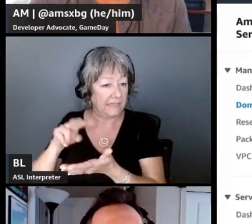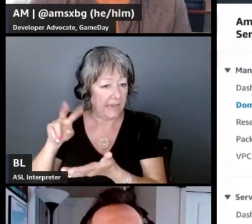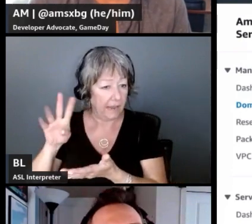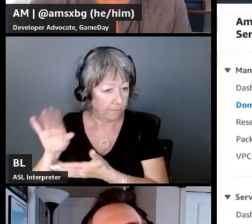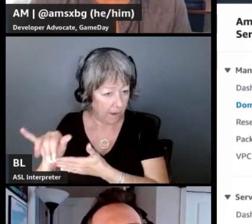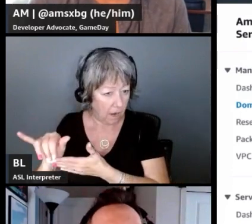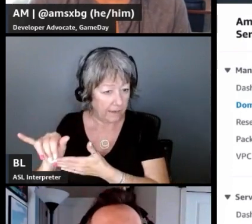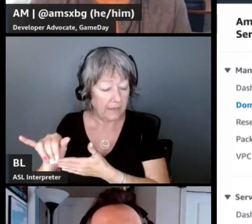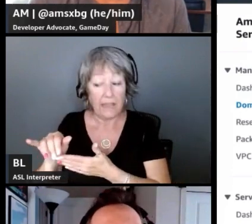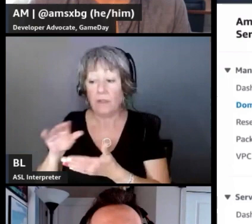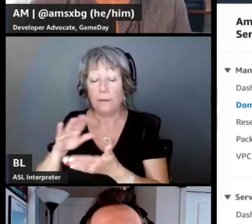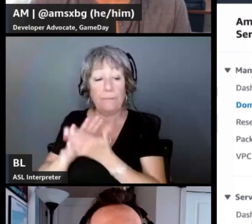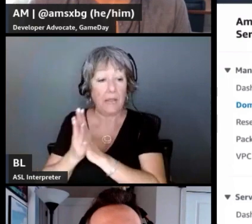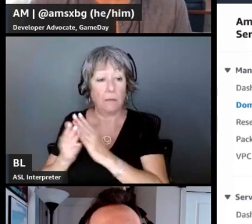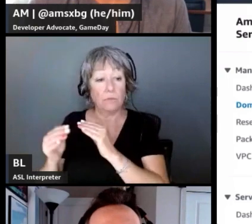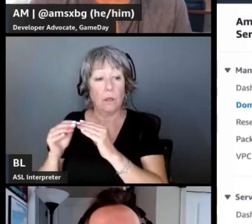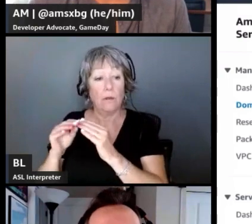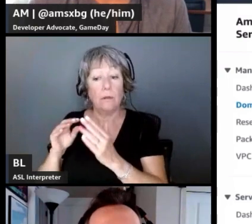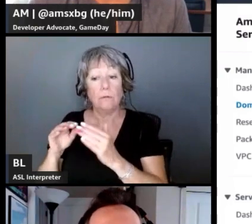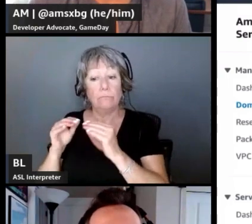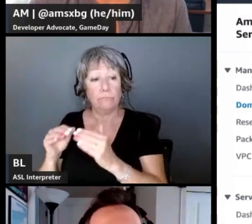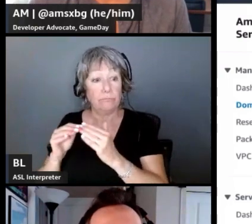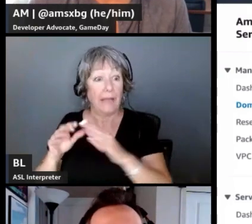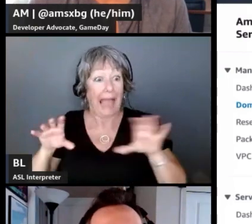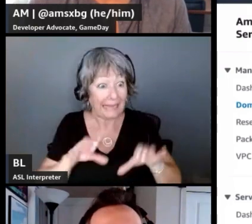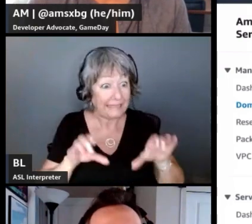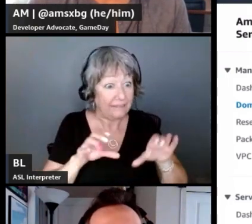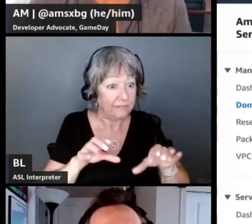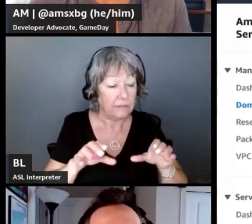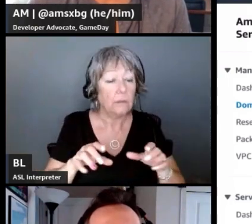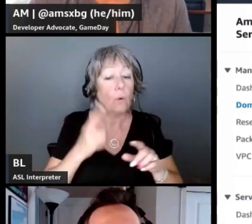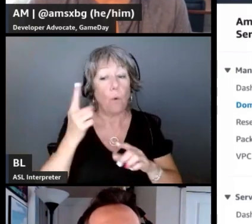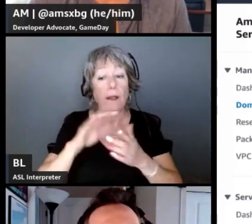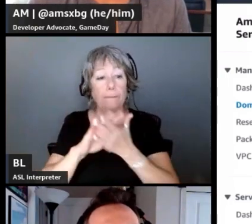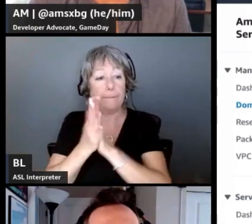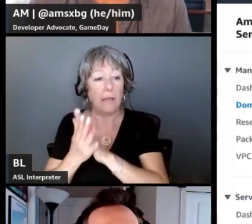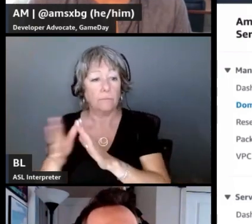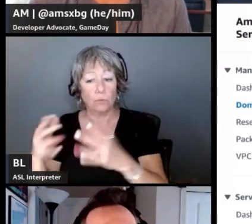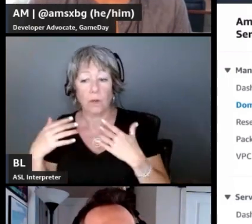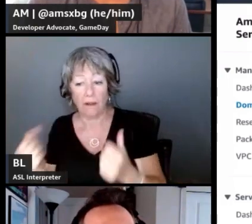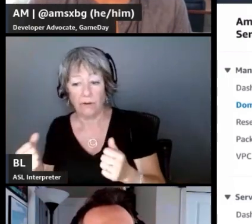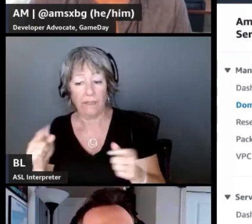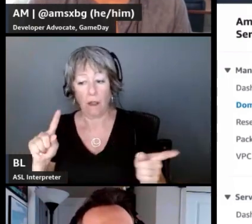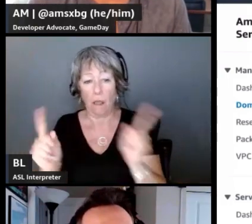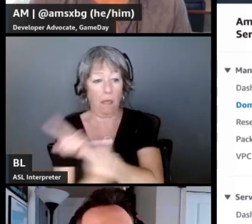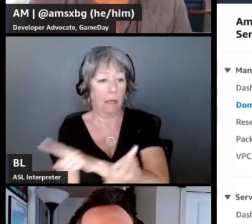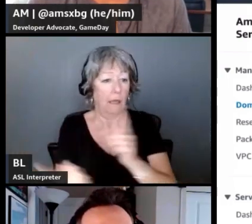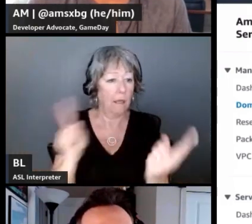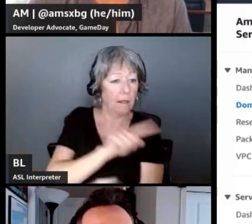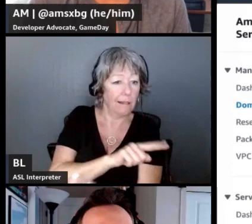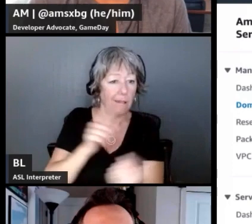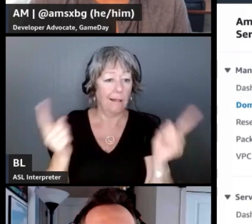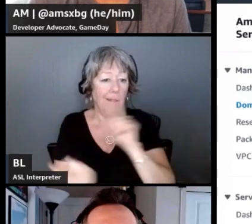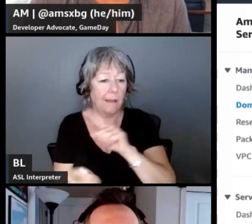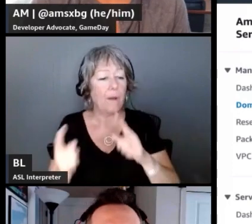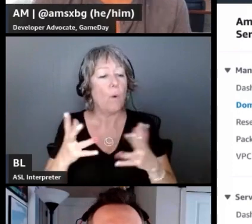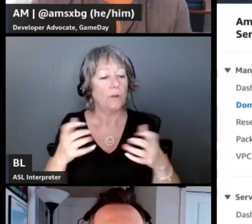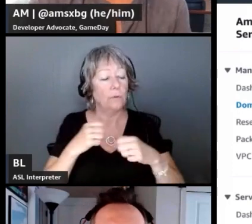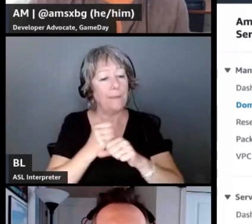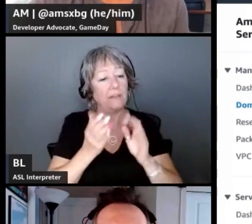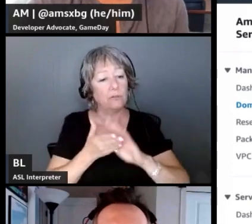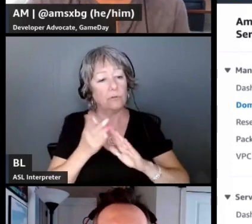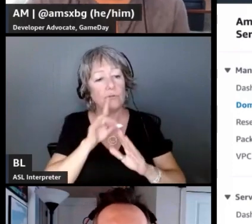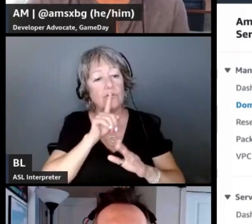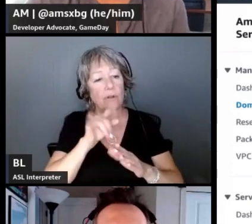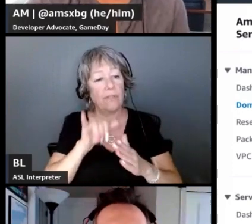to an active, and the AZ which is impacted goes into recovery and then becomes the standby. But we want to ensure that the system is always up and running and